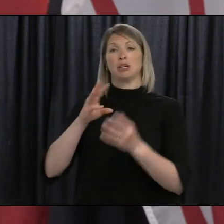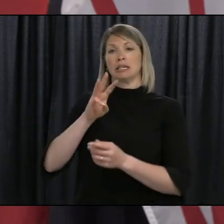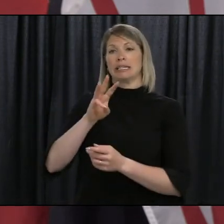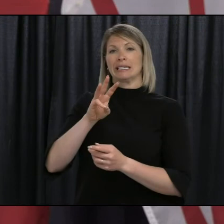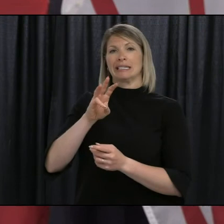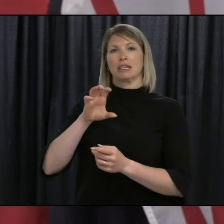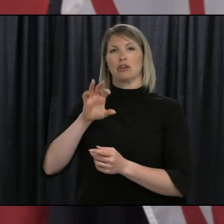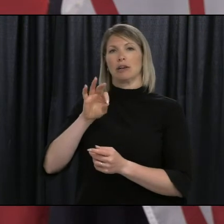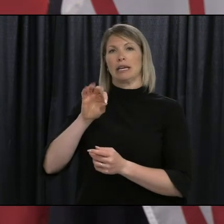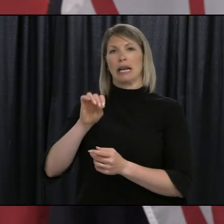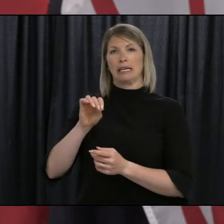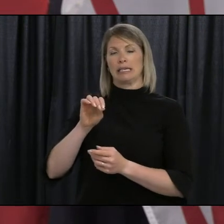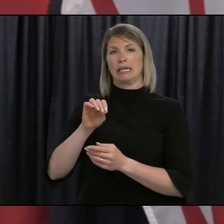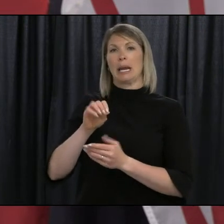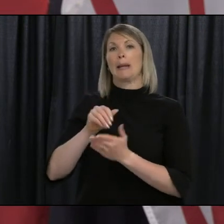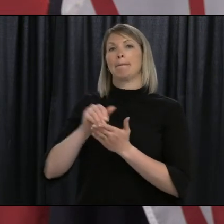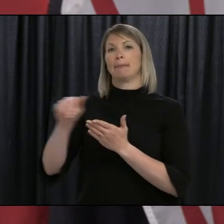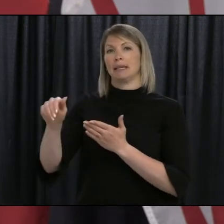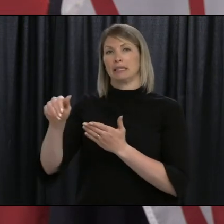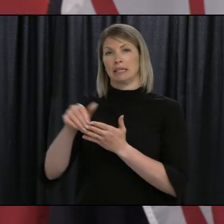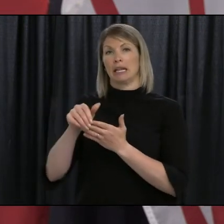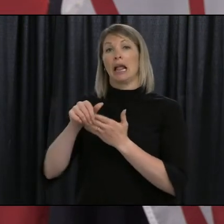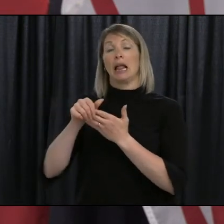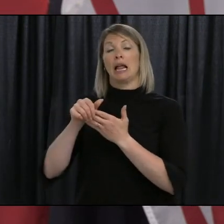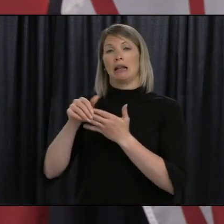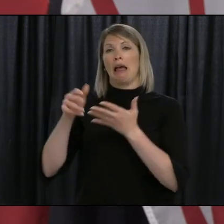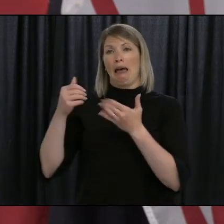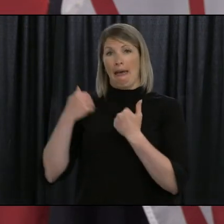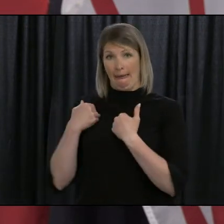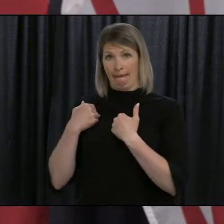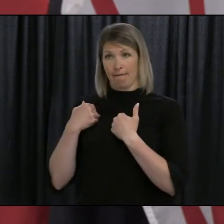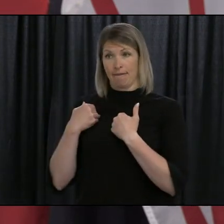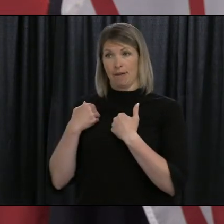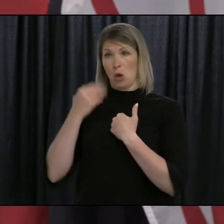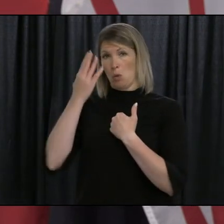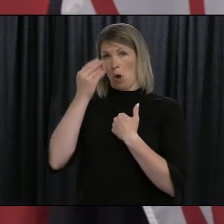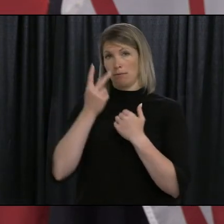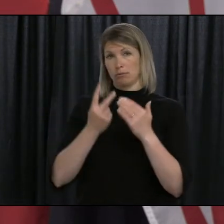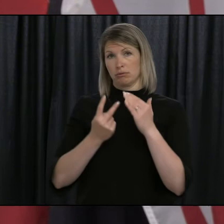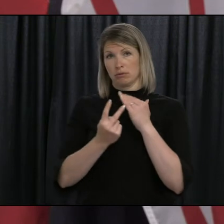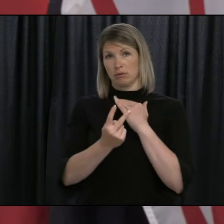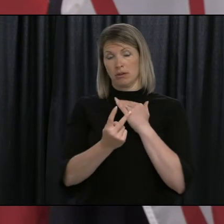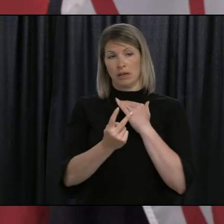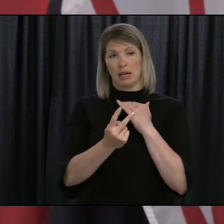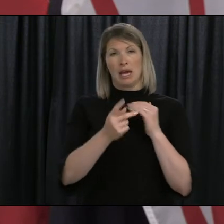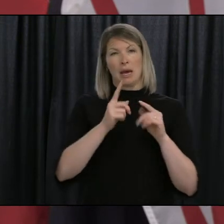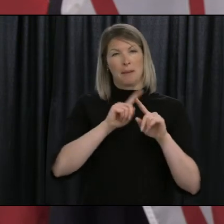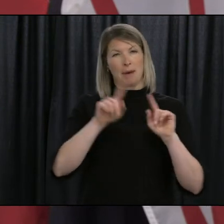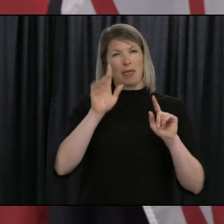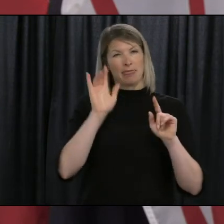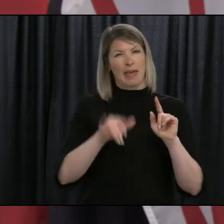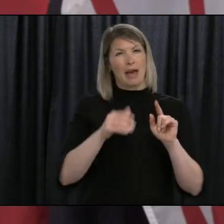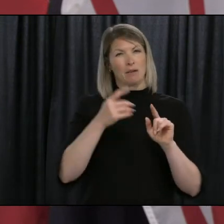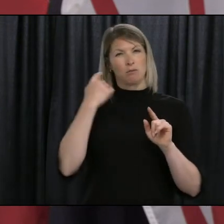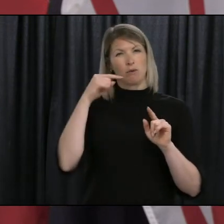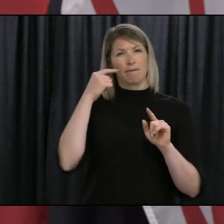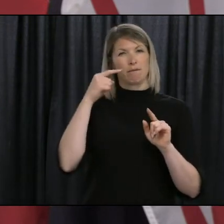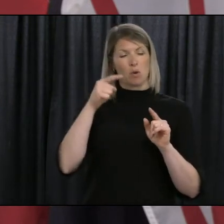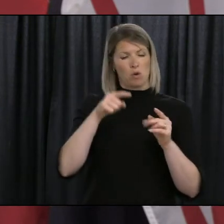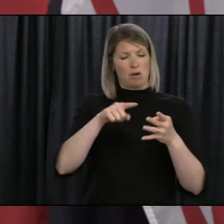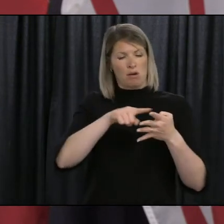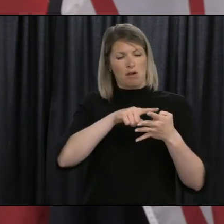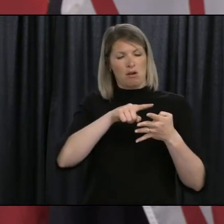accounted for about $64 million in terms of less revenue, and we're only capturing 2 weeks of the COVID-19 shutdown with this fiscal